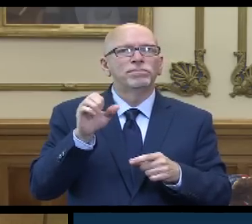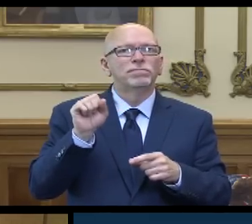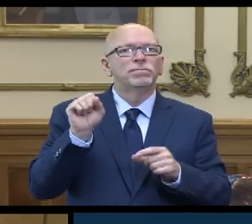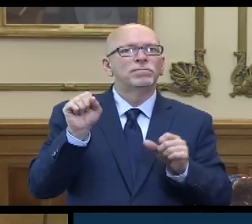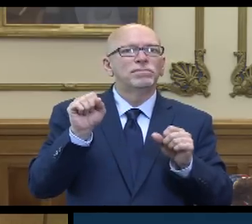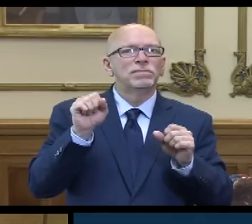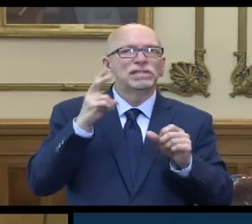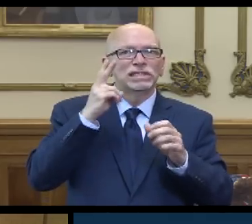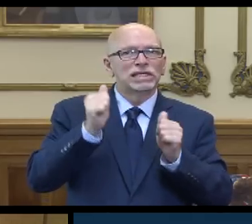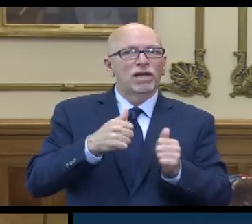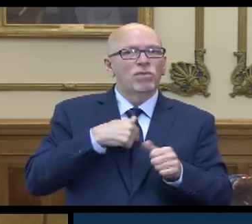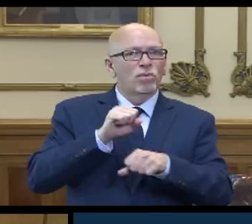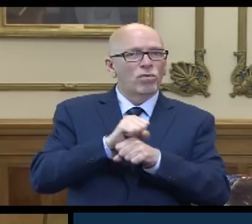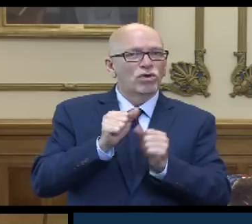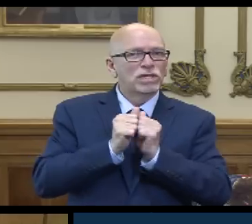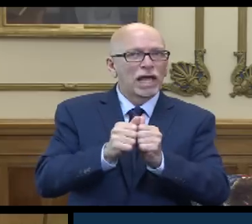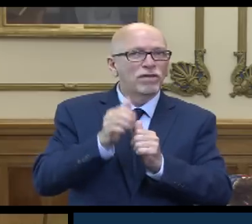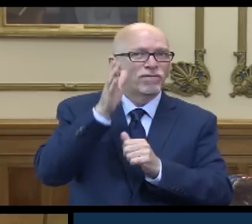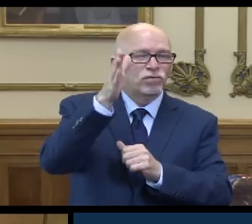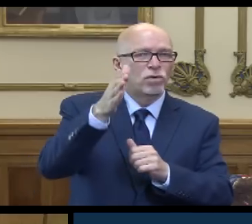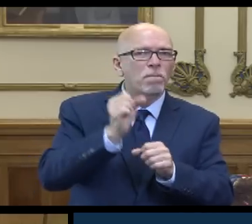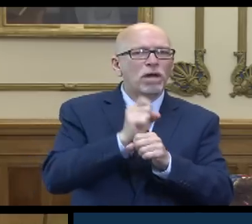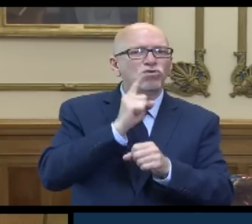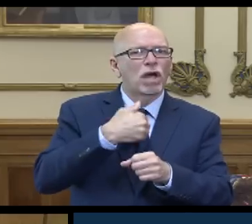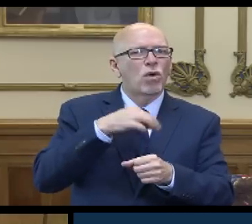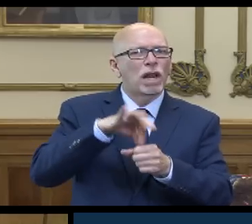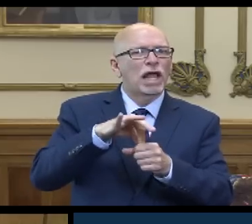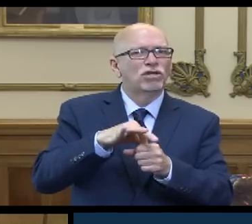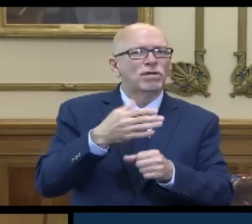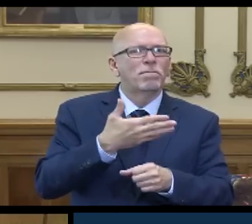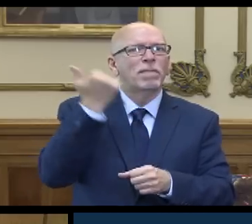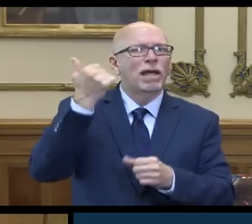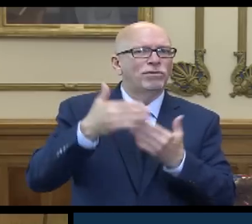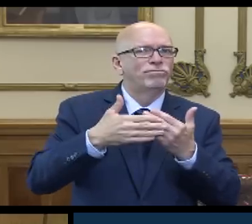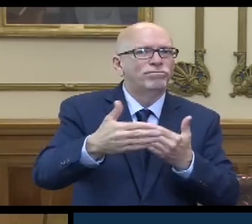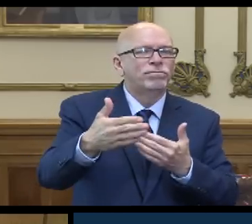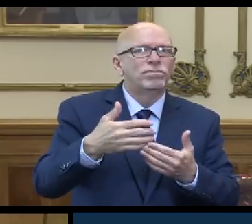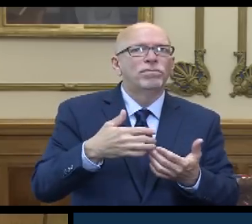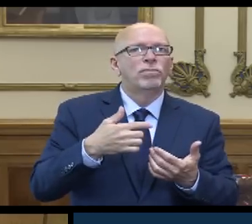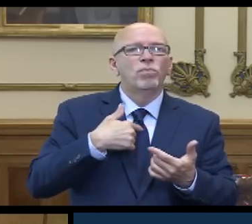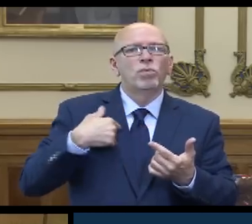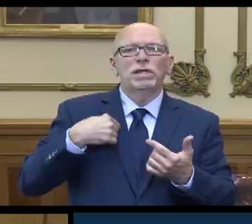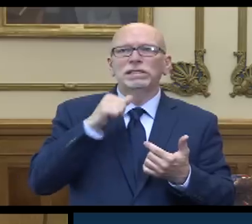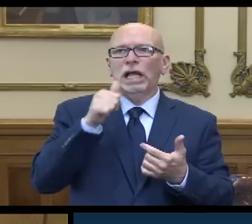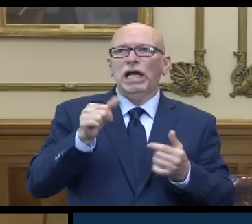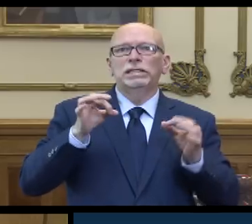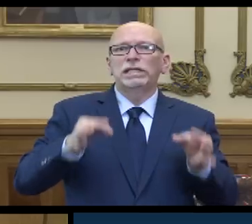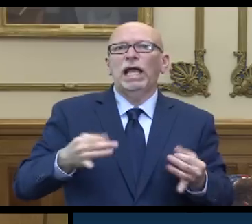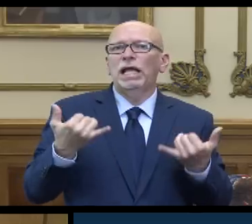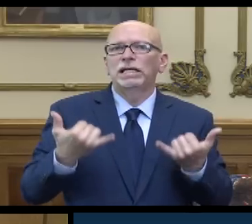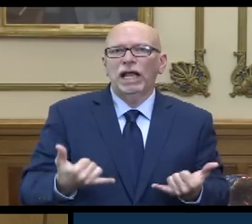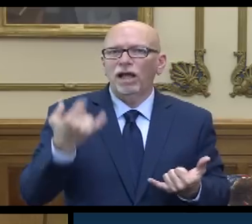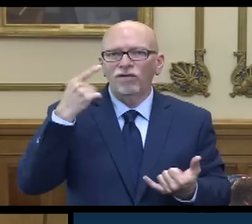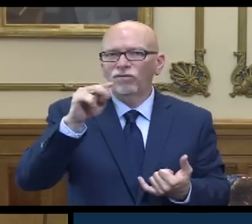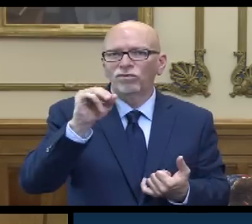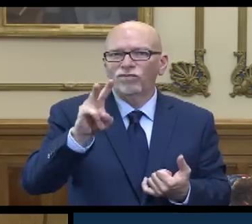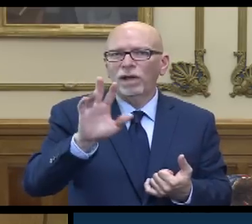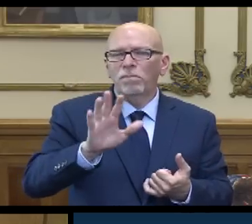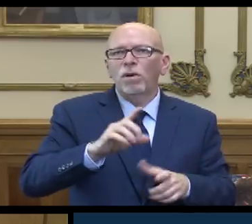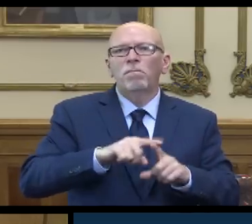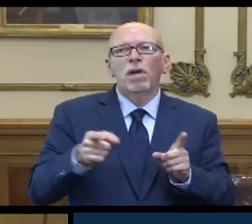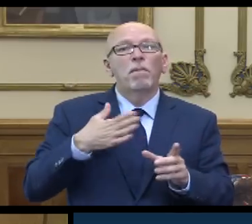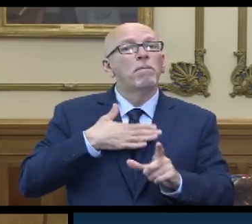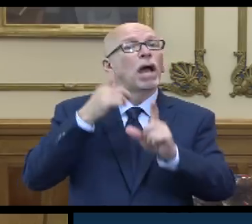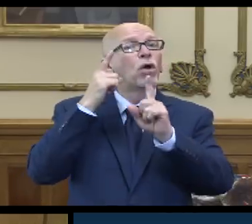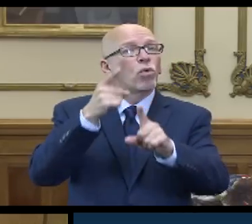work together in the future to make our elections even better. So we're not going to make those decisions yet. But my goal would be to